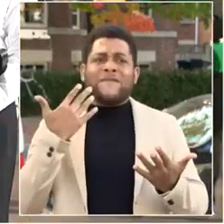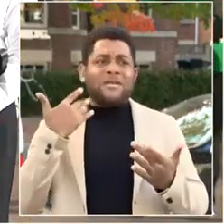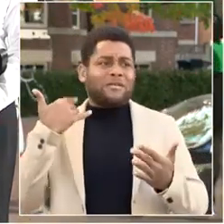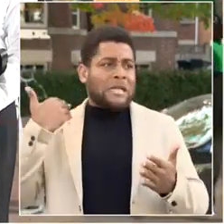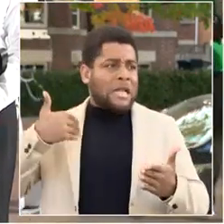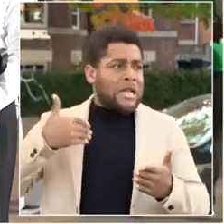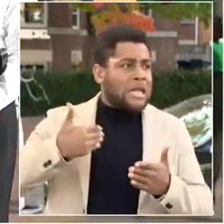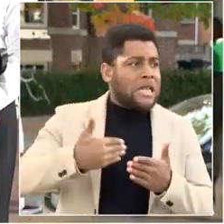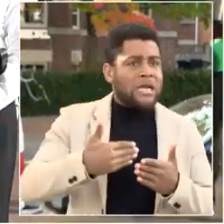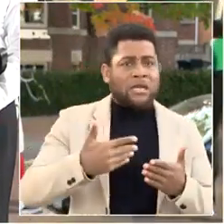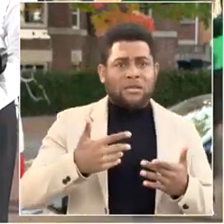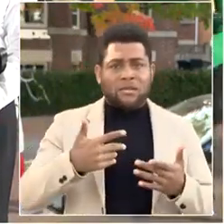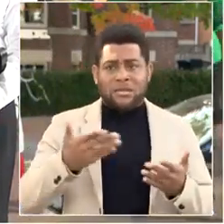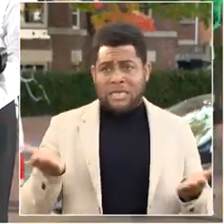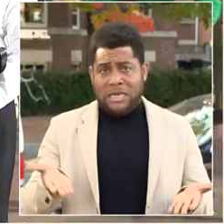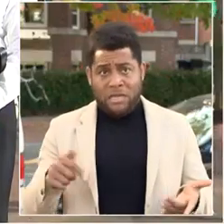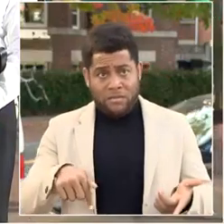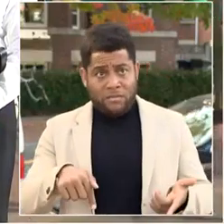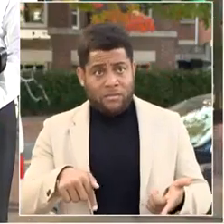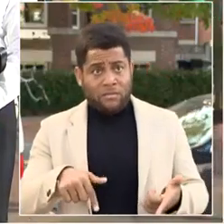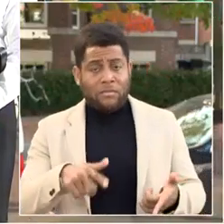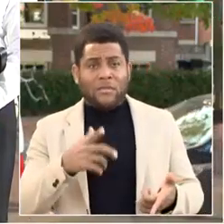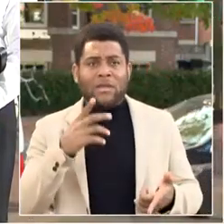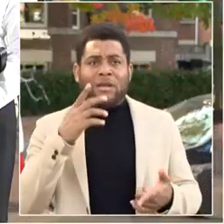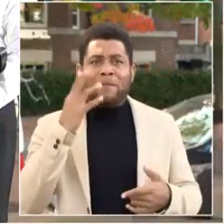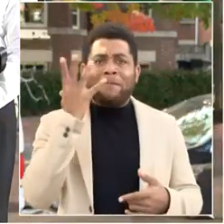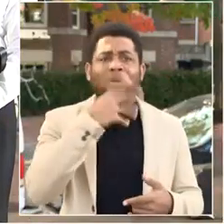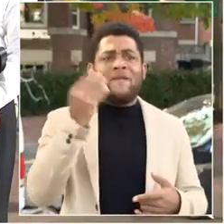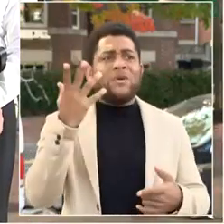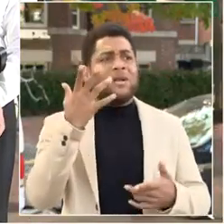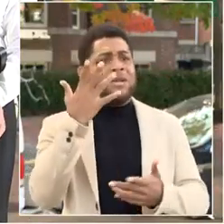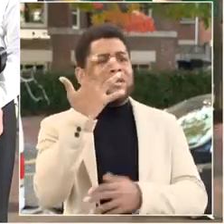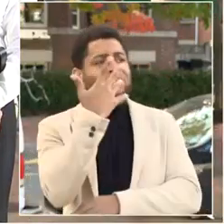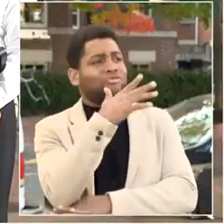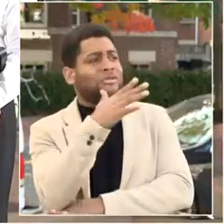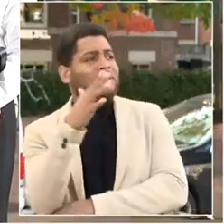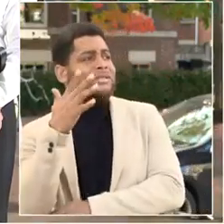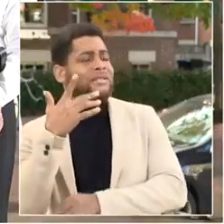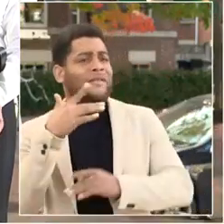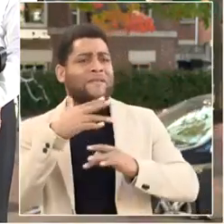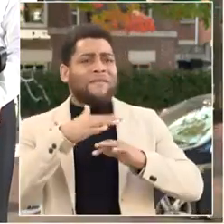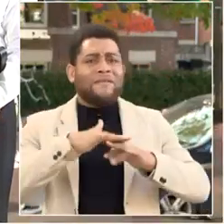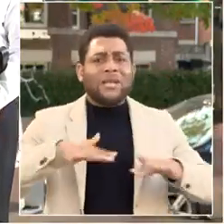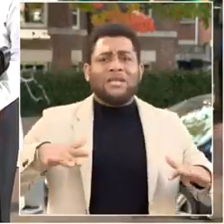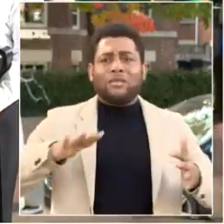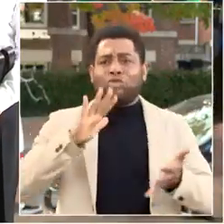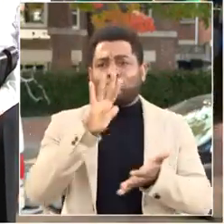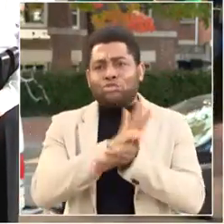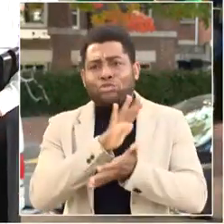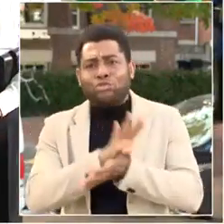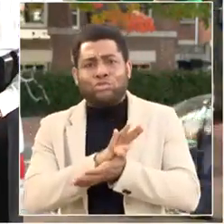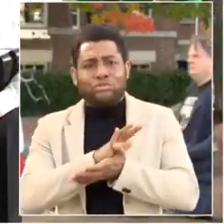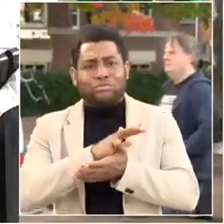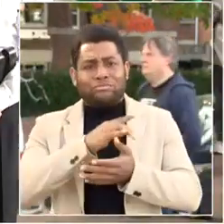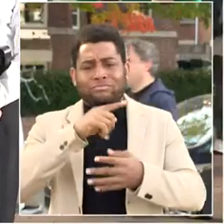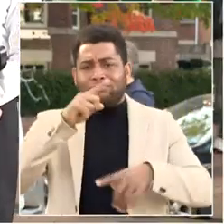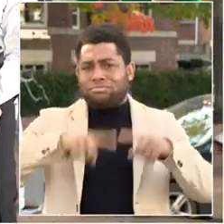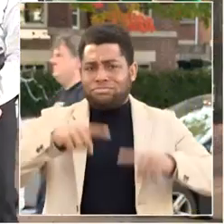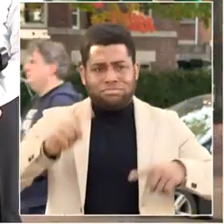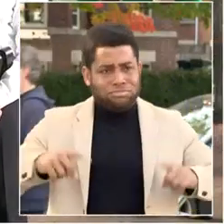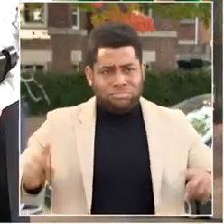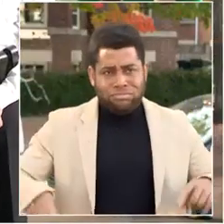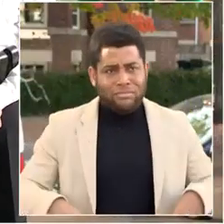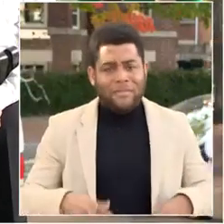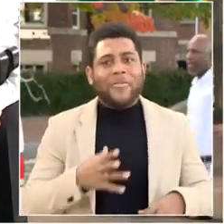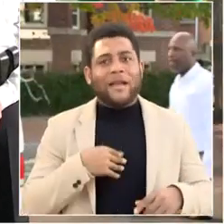its residents, the lovely tree-lined streets, our wonderful Bancroft School, and the shops and businesses here on Mount Pleasant Street, among many, many